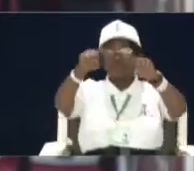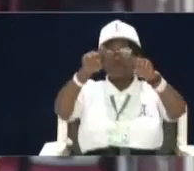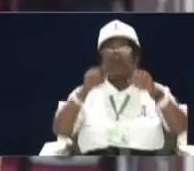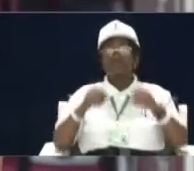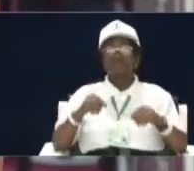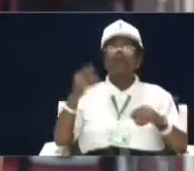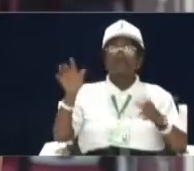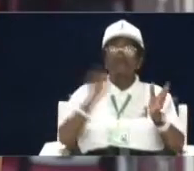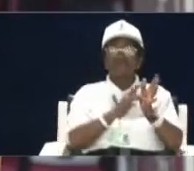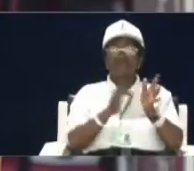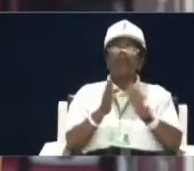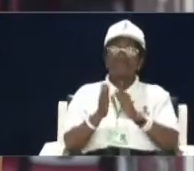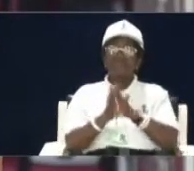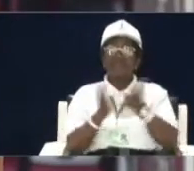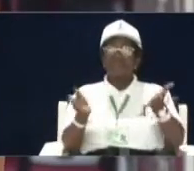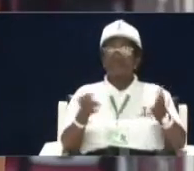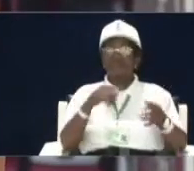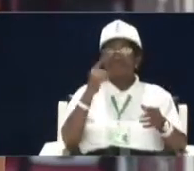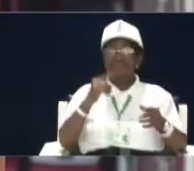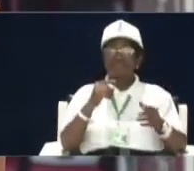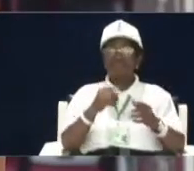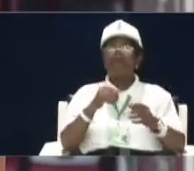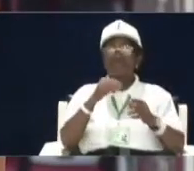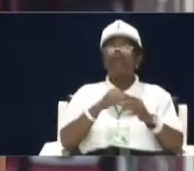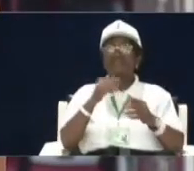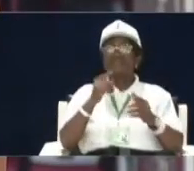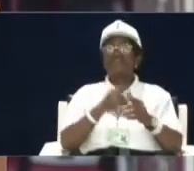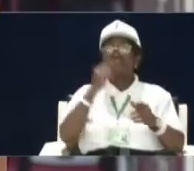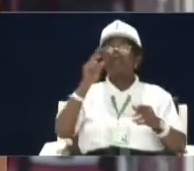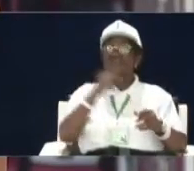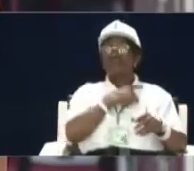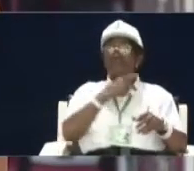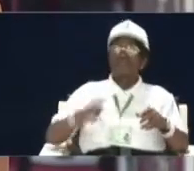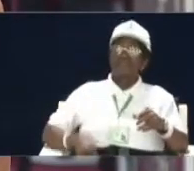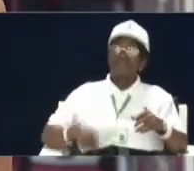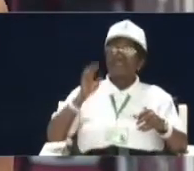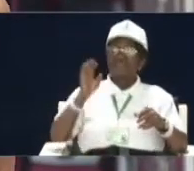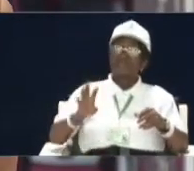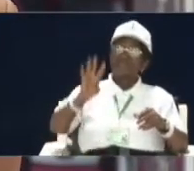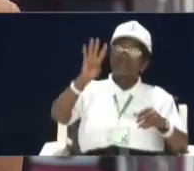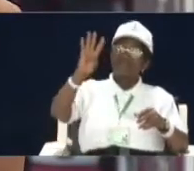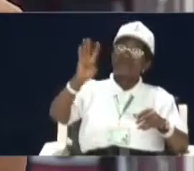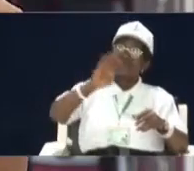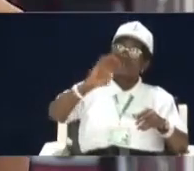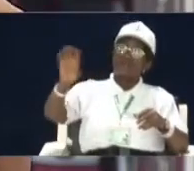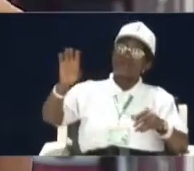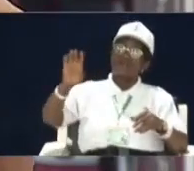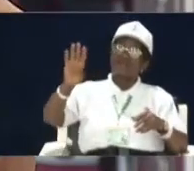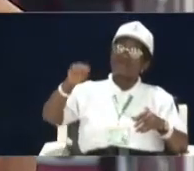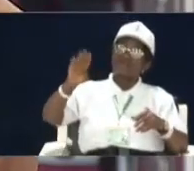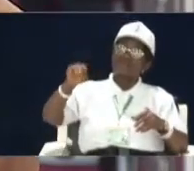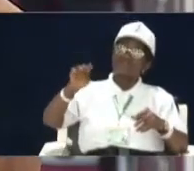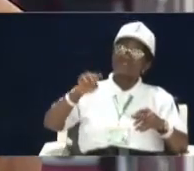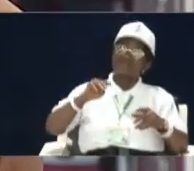The Bible says in 1 Kings chapter 4, verse 14,